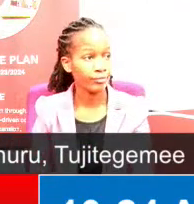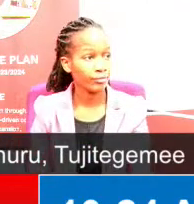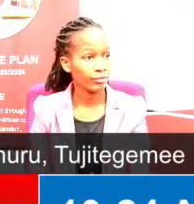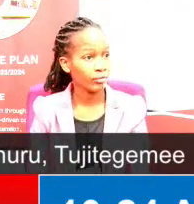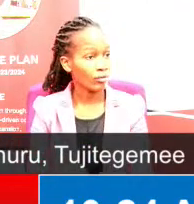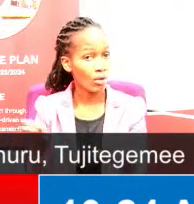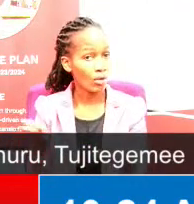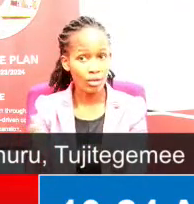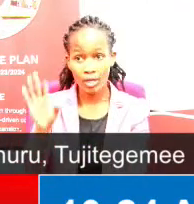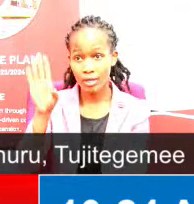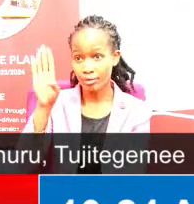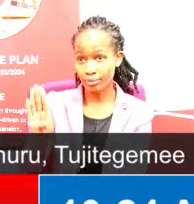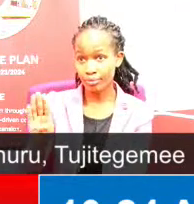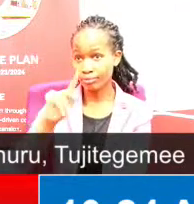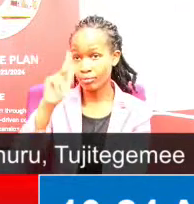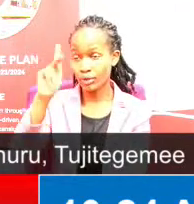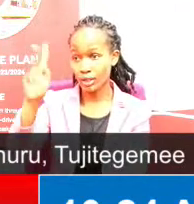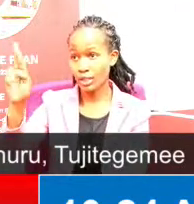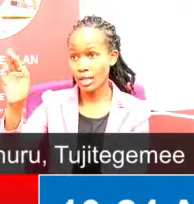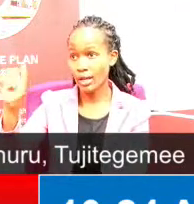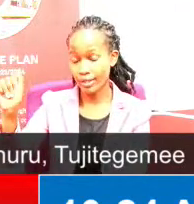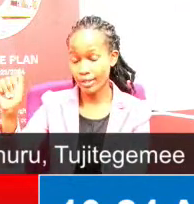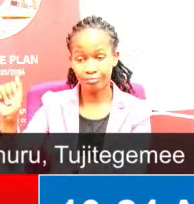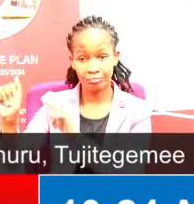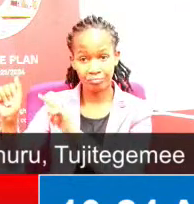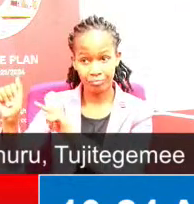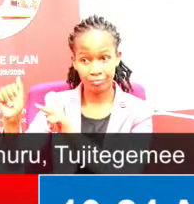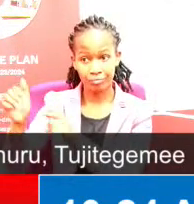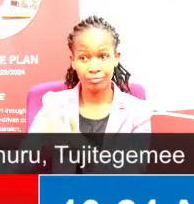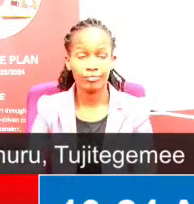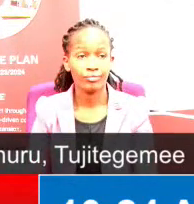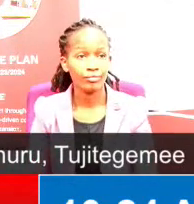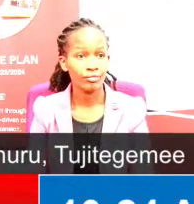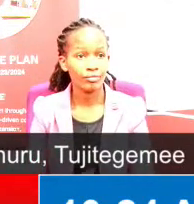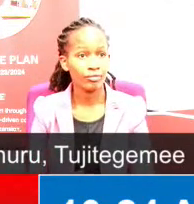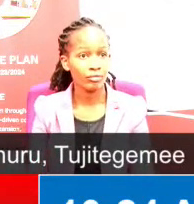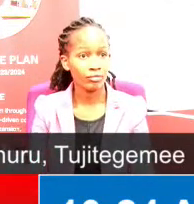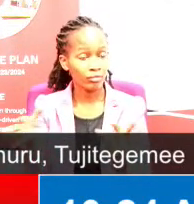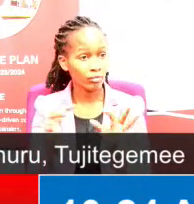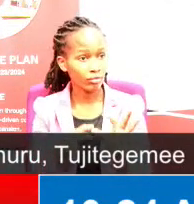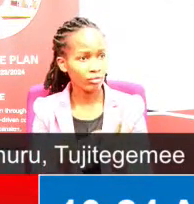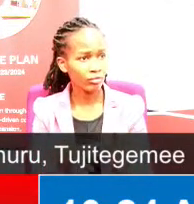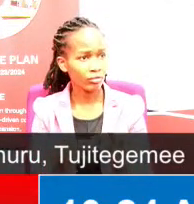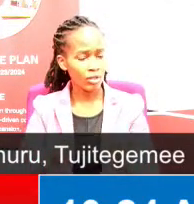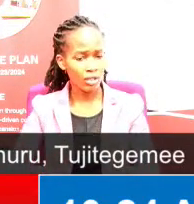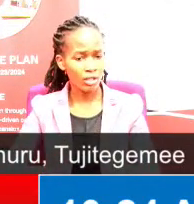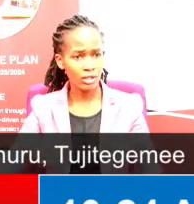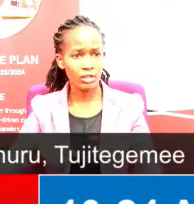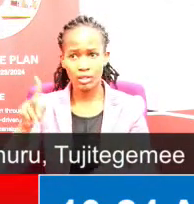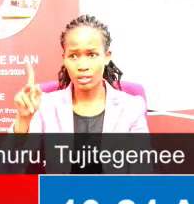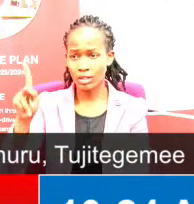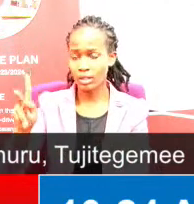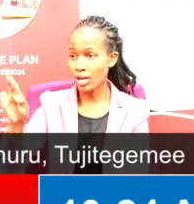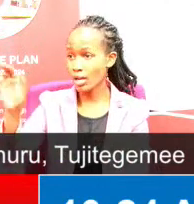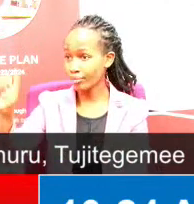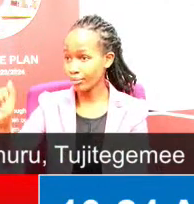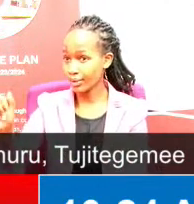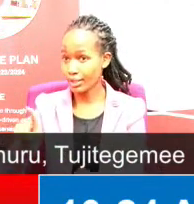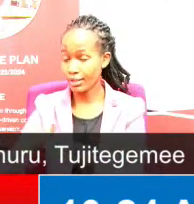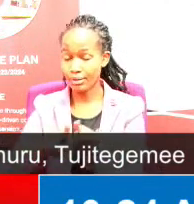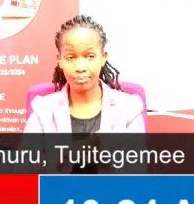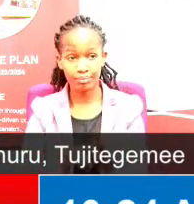on Facebook, Kenya Revenue Authority. On LinkedIn, we are live as Kenya Revenue Authority